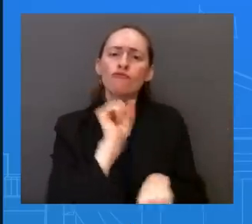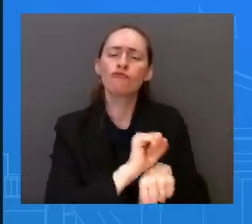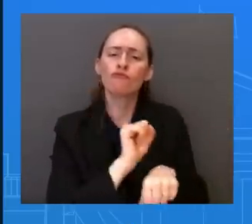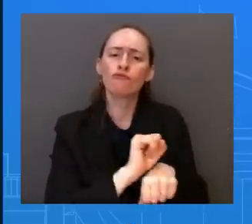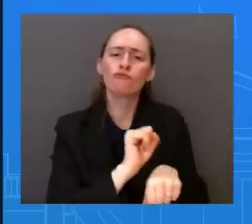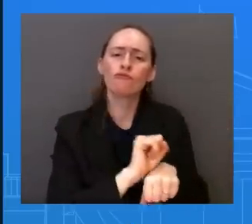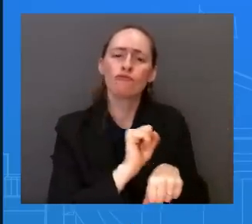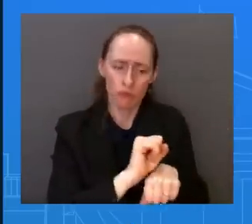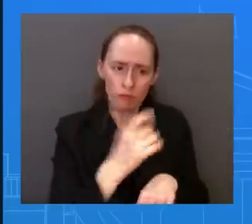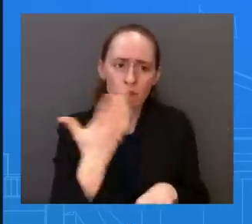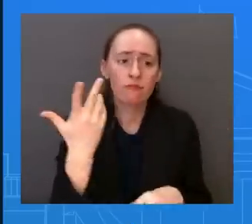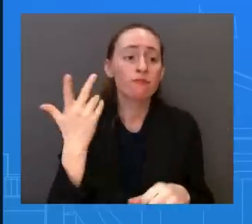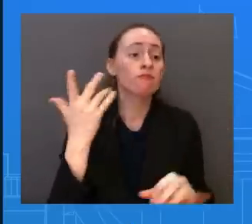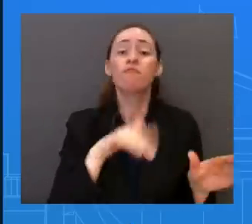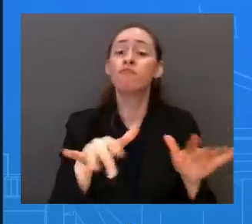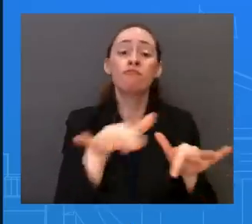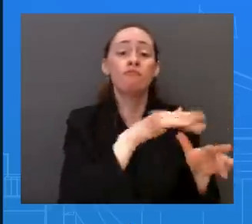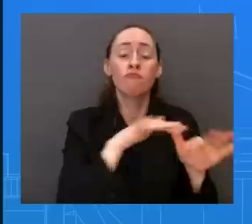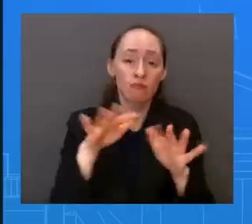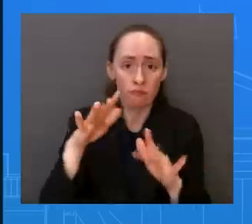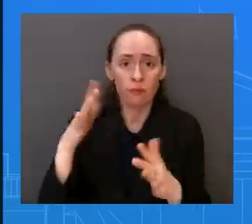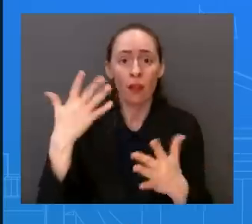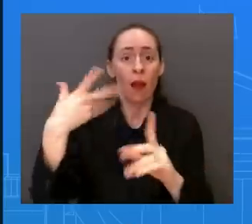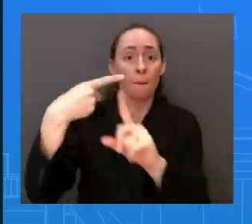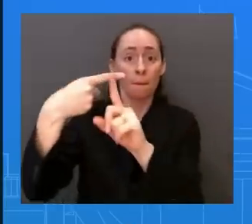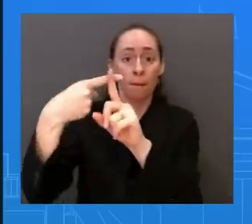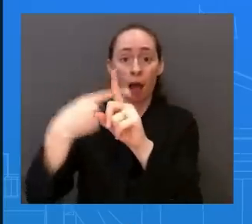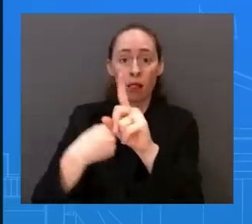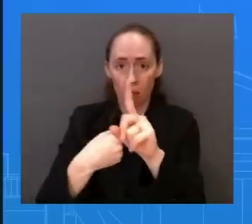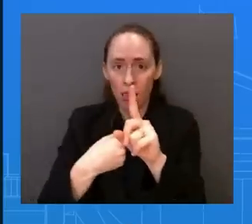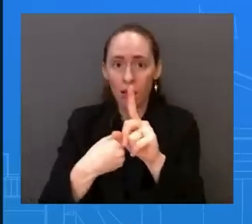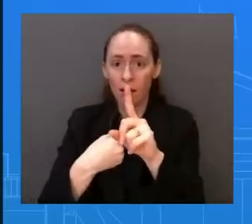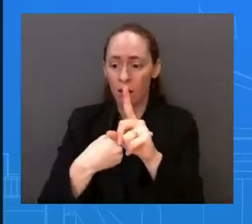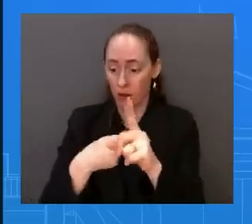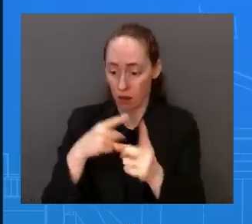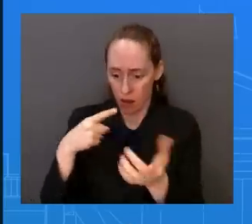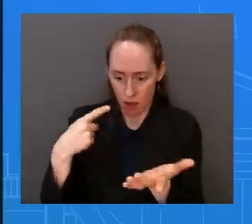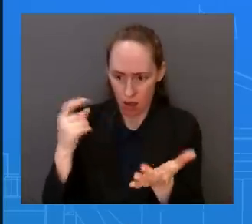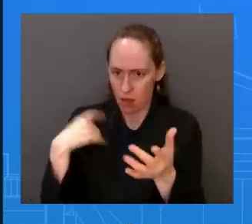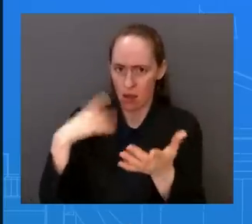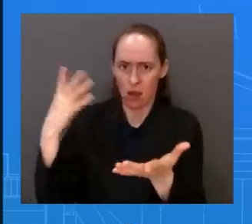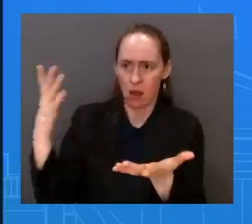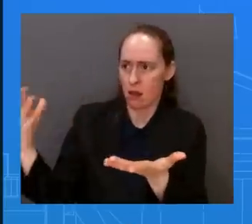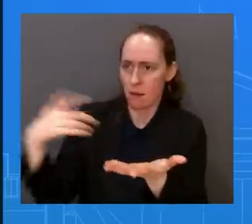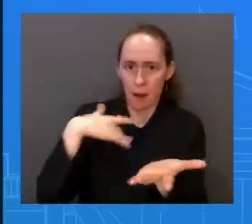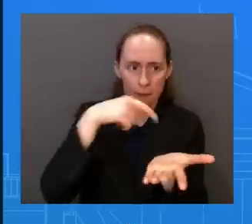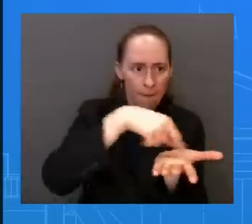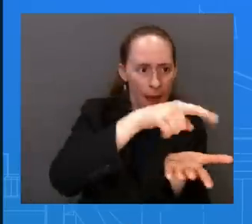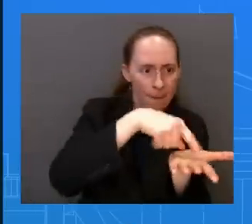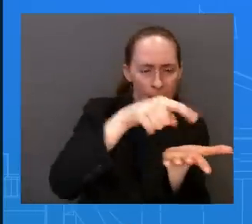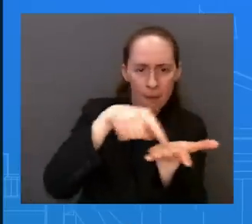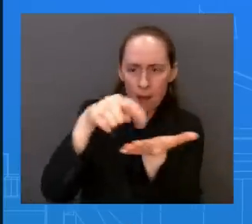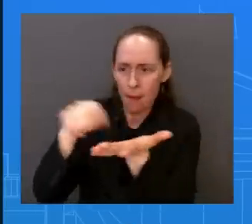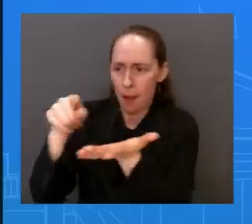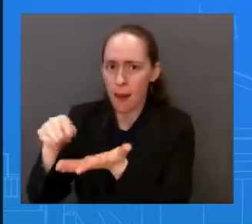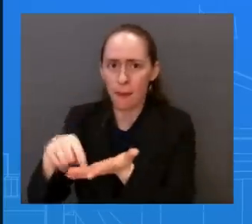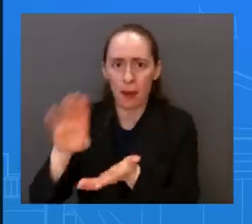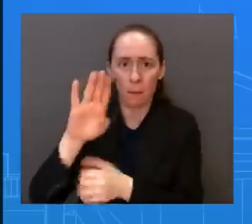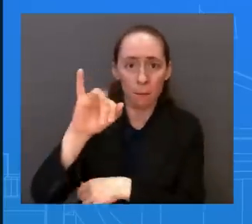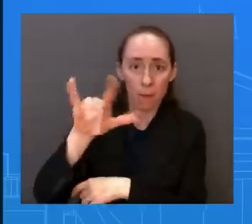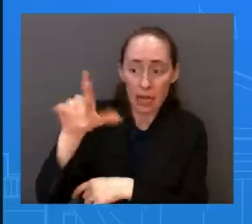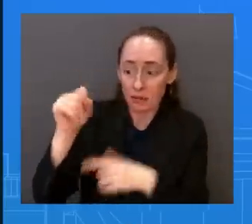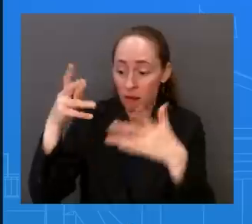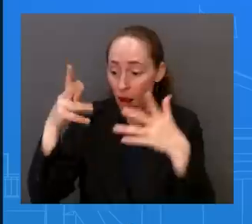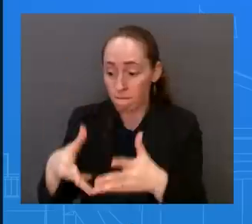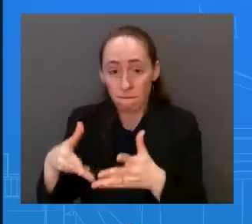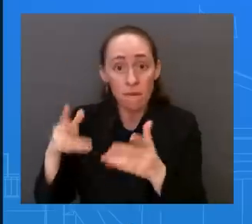bringing those price increases moderating, but we also need to keep making progress at lowering costs directly for families. And so that's one thing you're going to hear